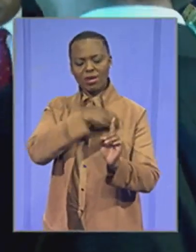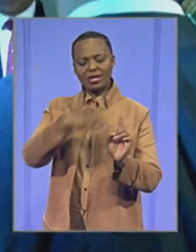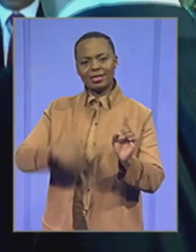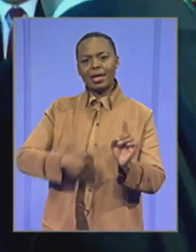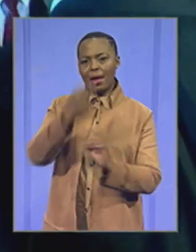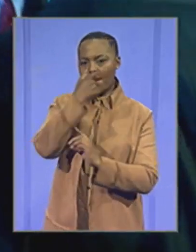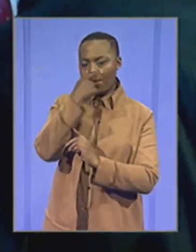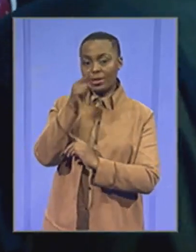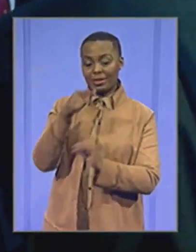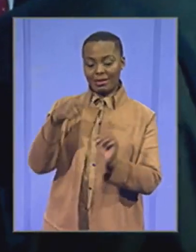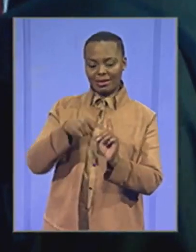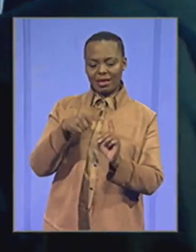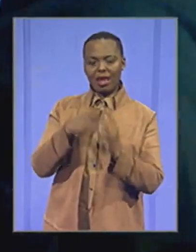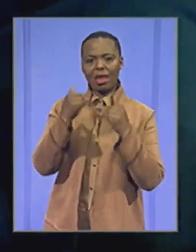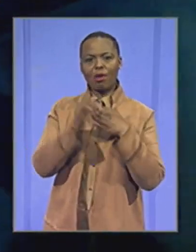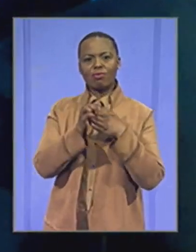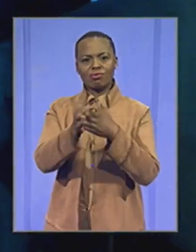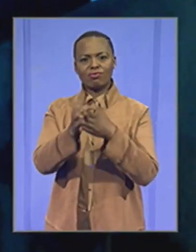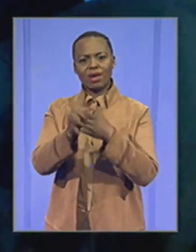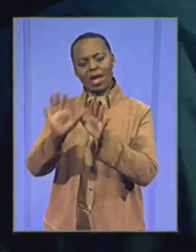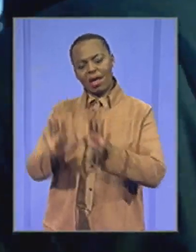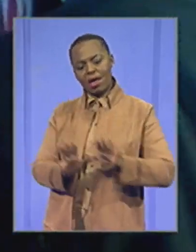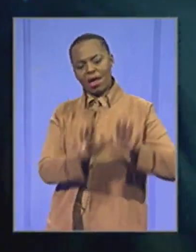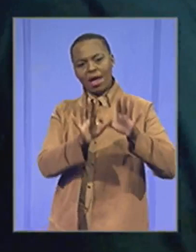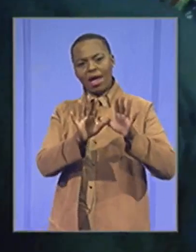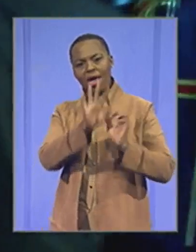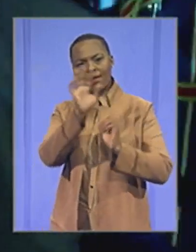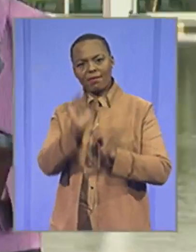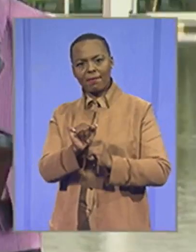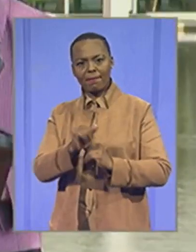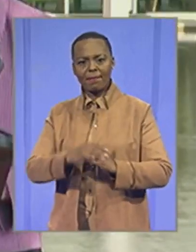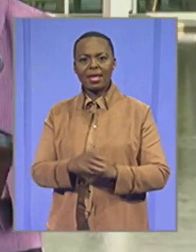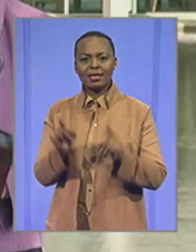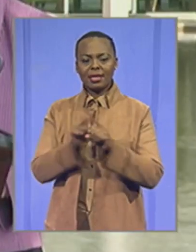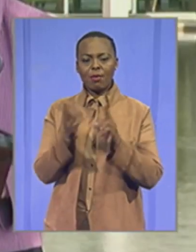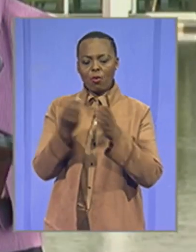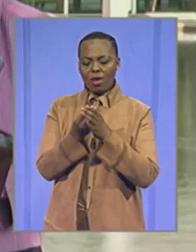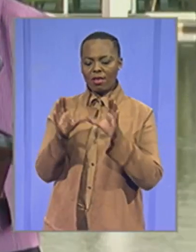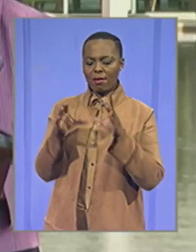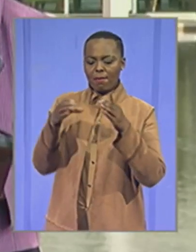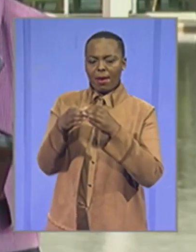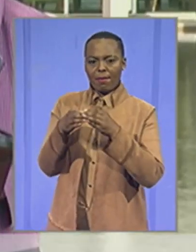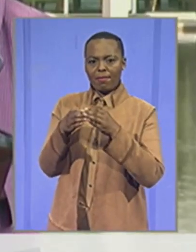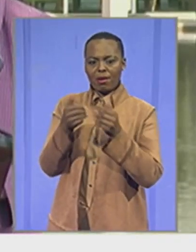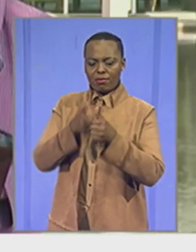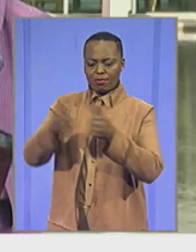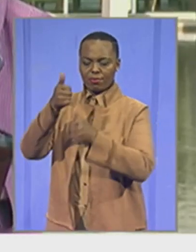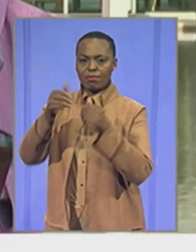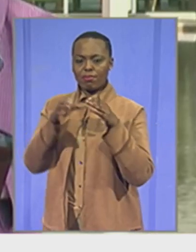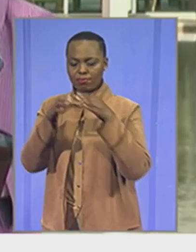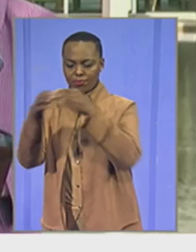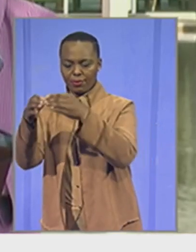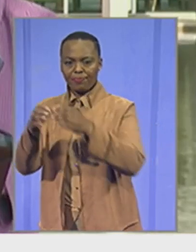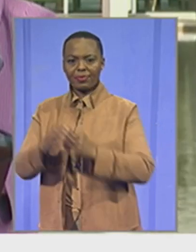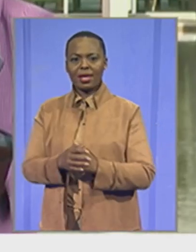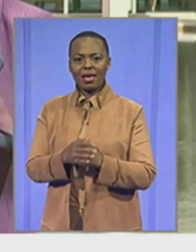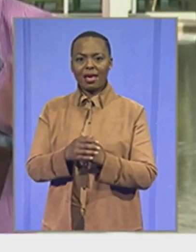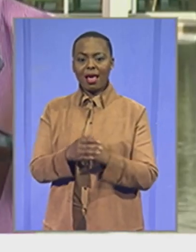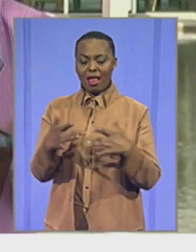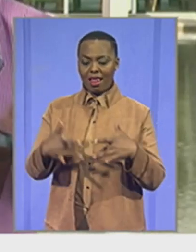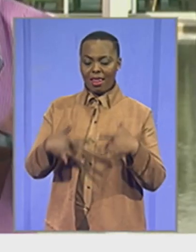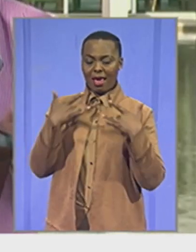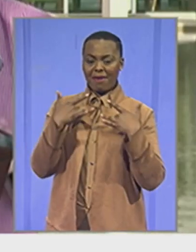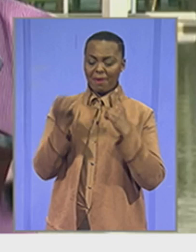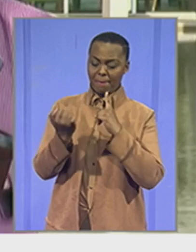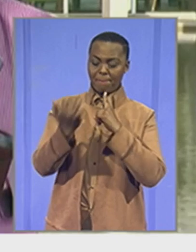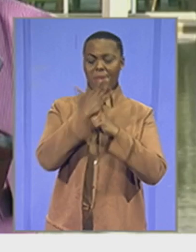Ramaphosa yeo a itilego pele dikemedi tša Afrika Borwa. Heavy negative impact on livelihoods. The